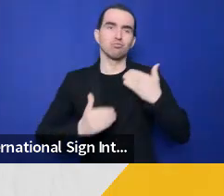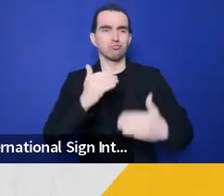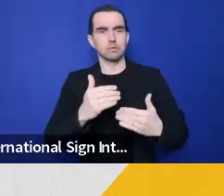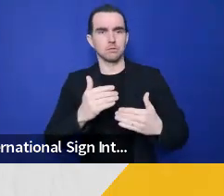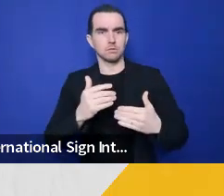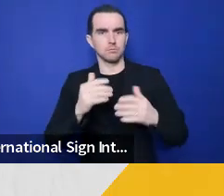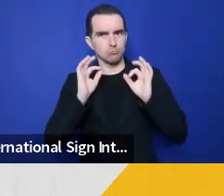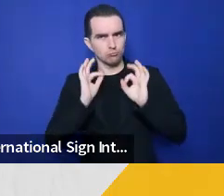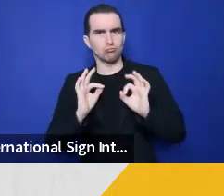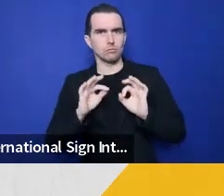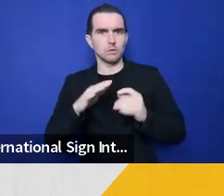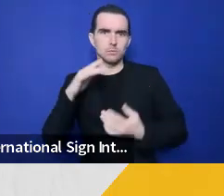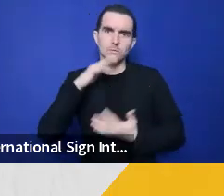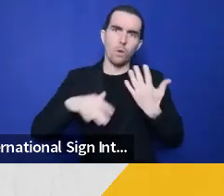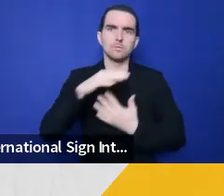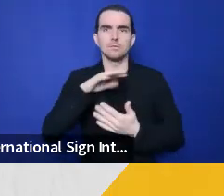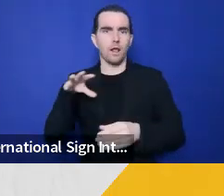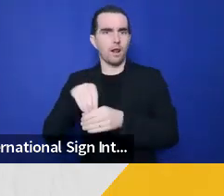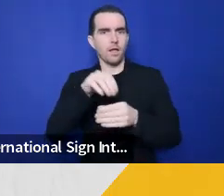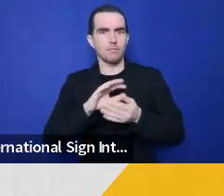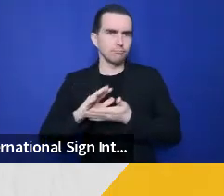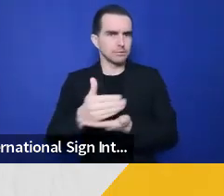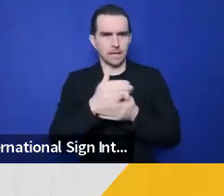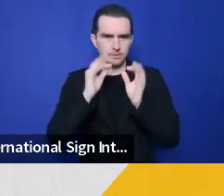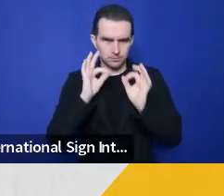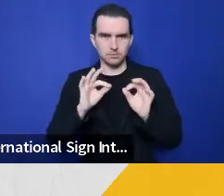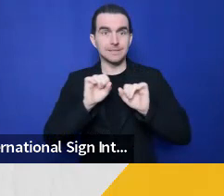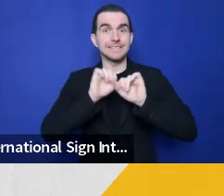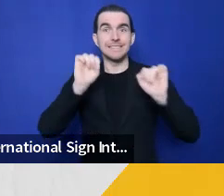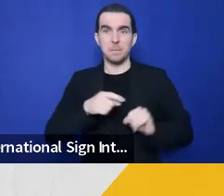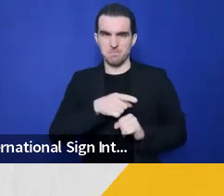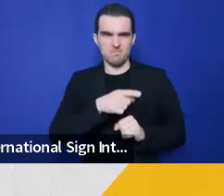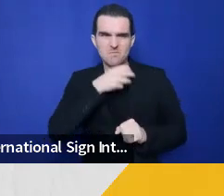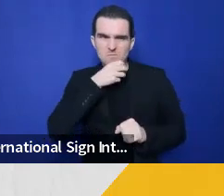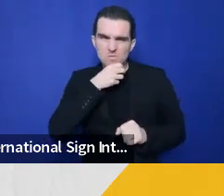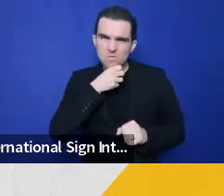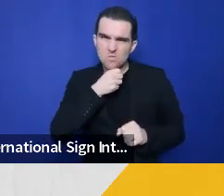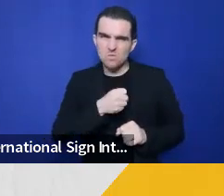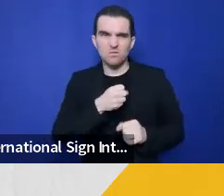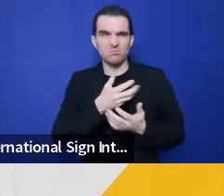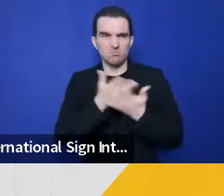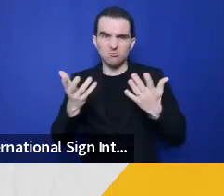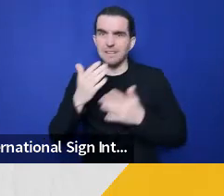disability increases dramatically as people get older. However, not